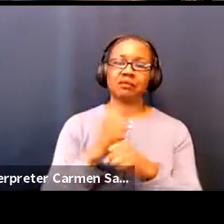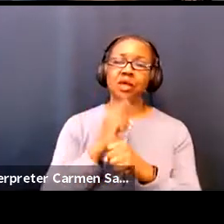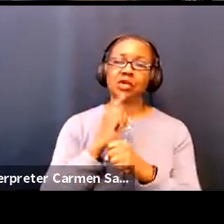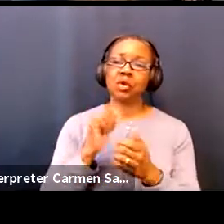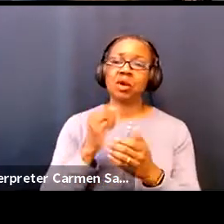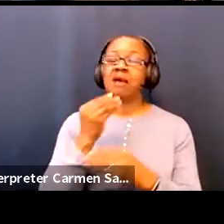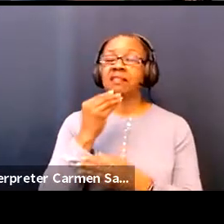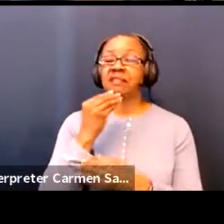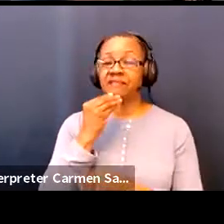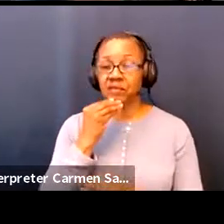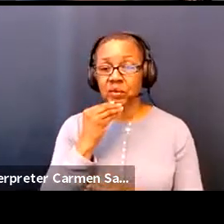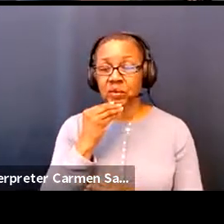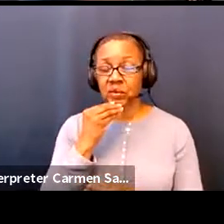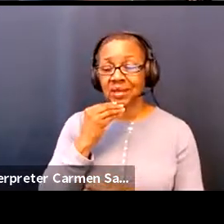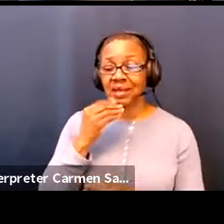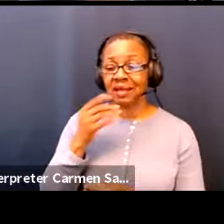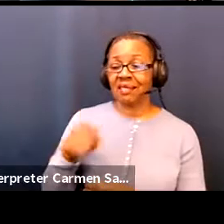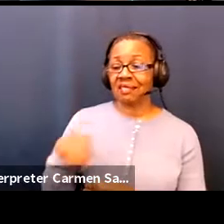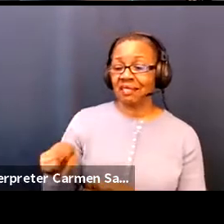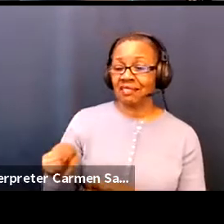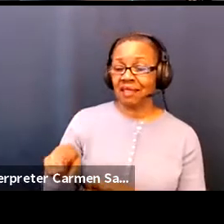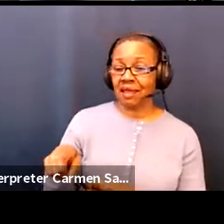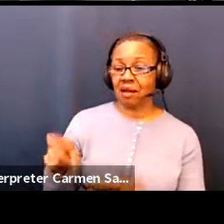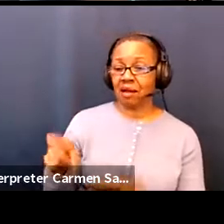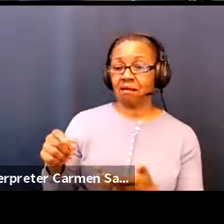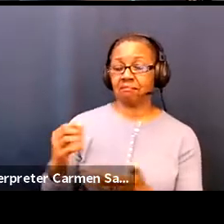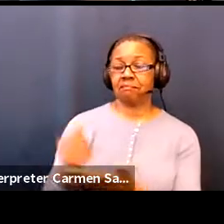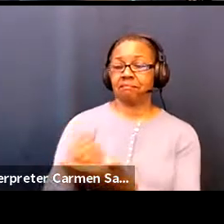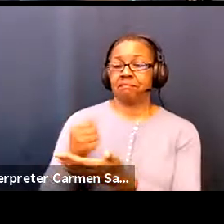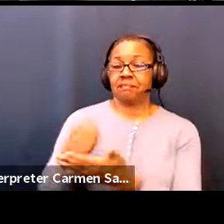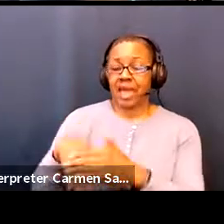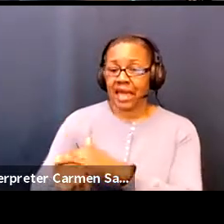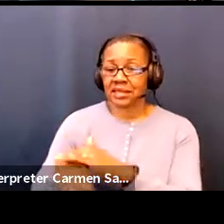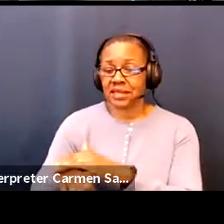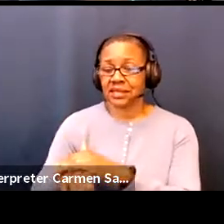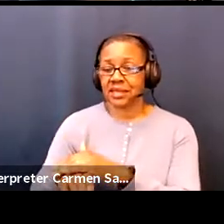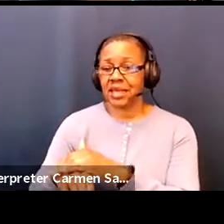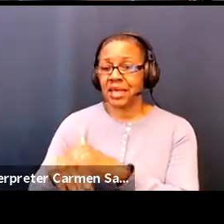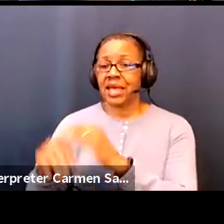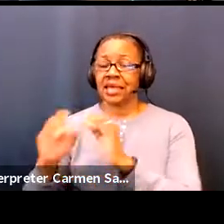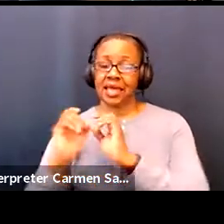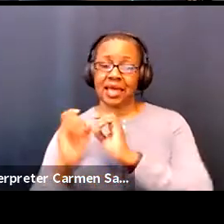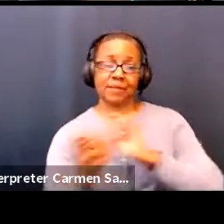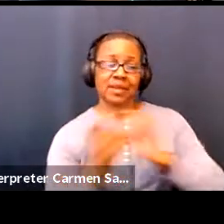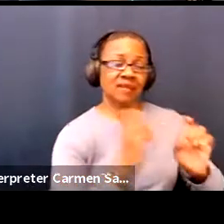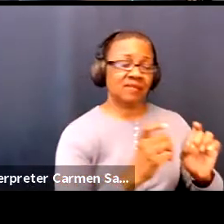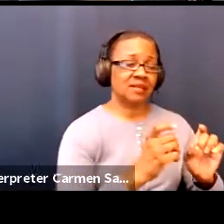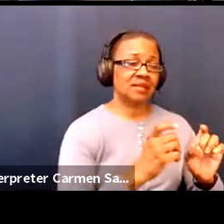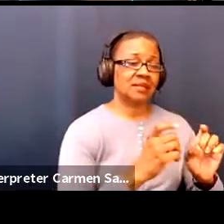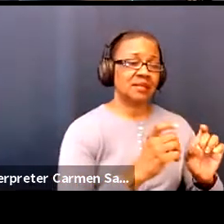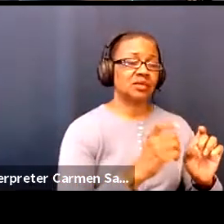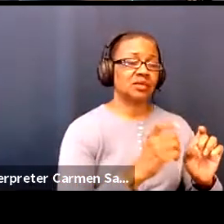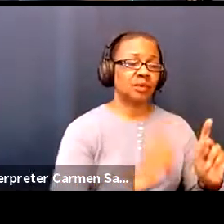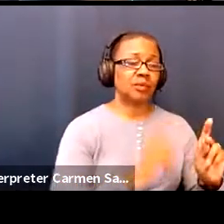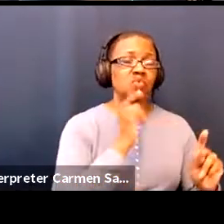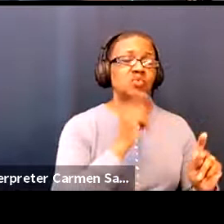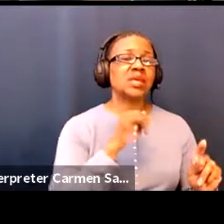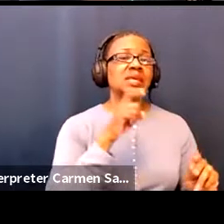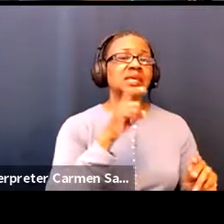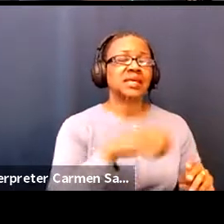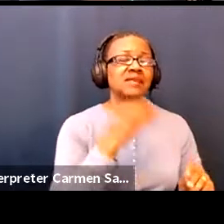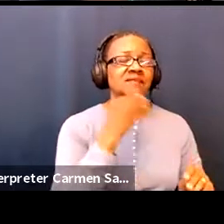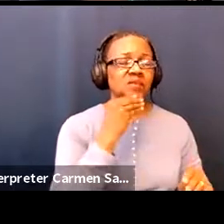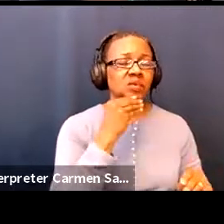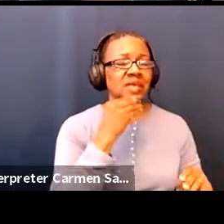the food that they're accessing can reach people that really do need food and are facing